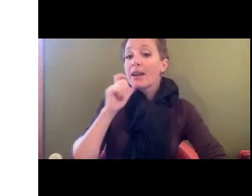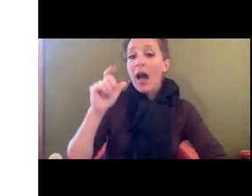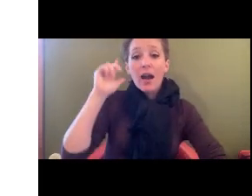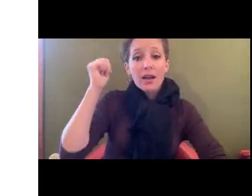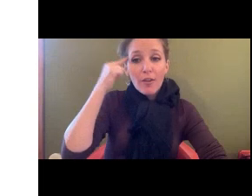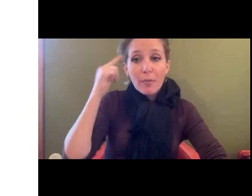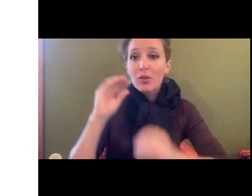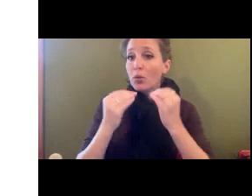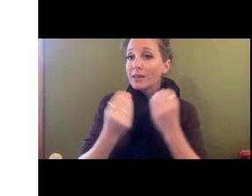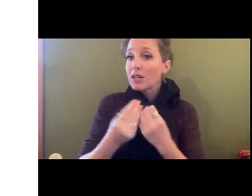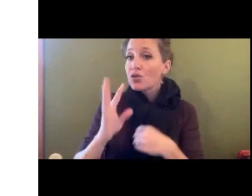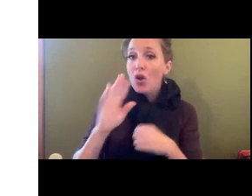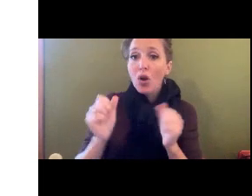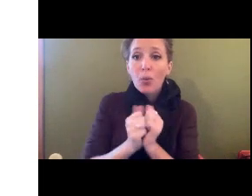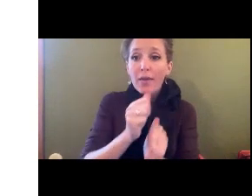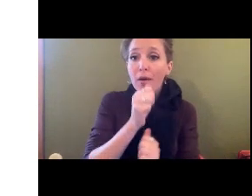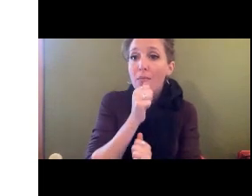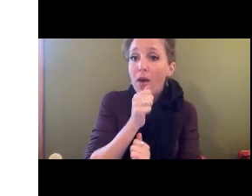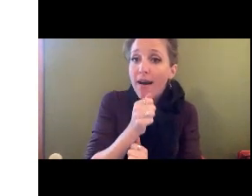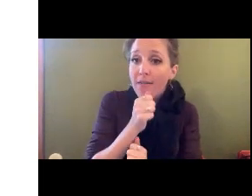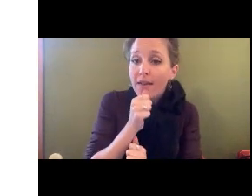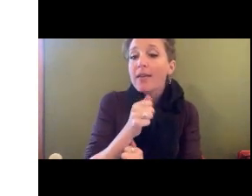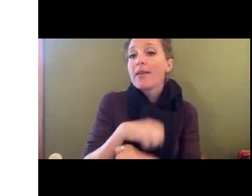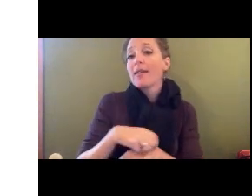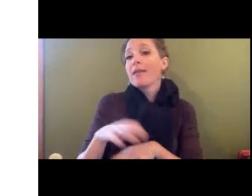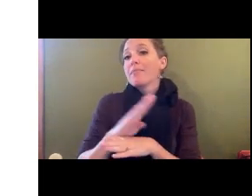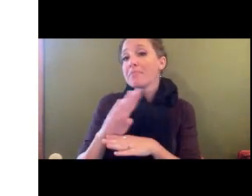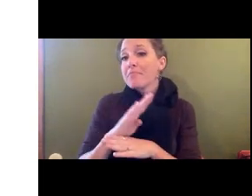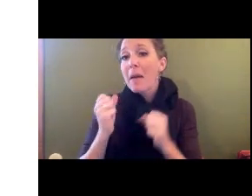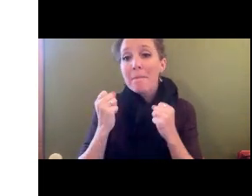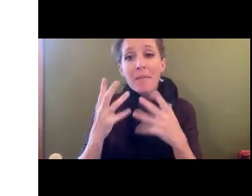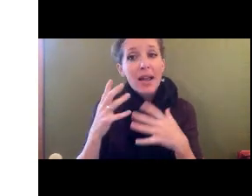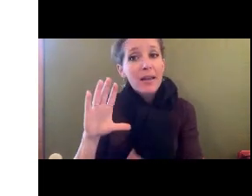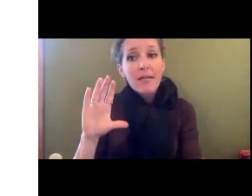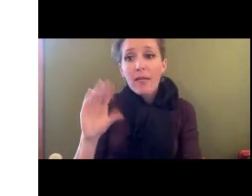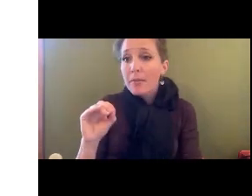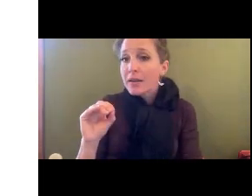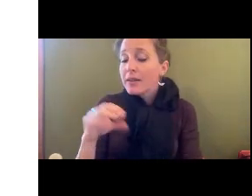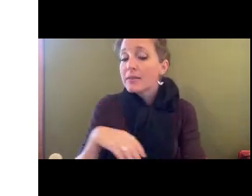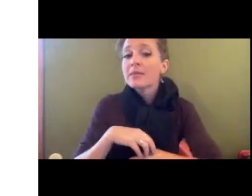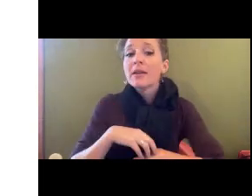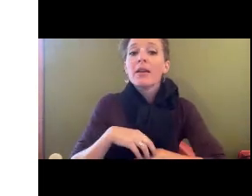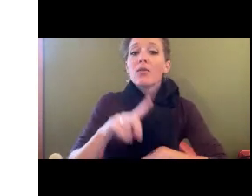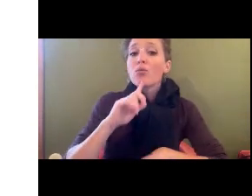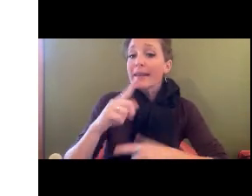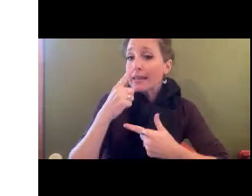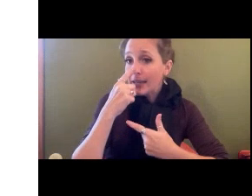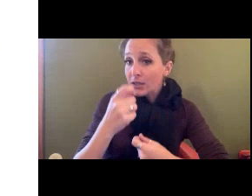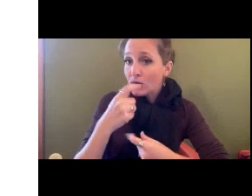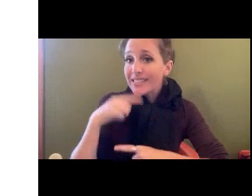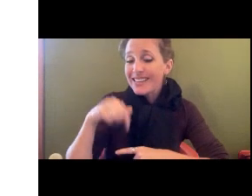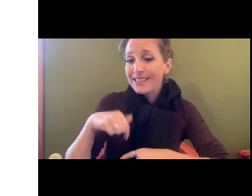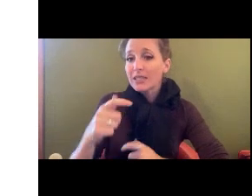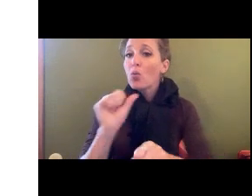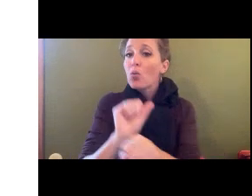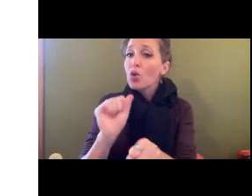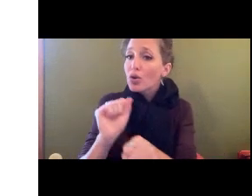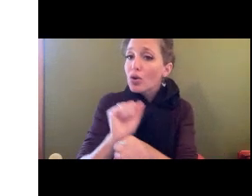organizations. We're talking to the private sector, quite a few companies in the private sector are interested in this effort,